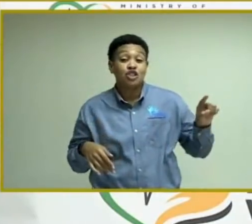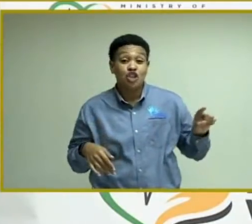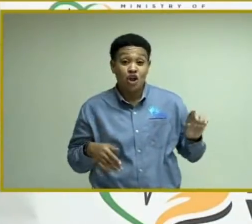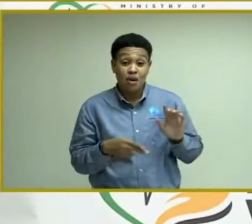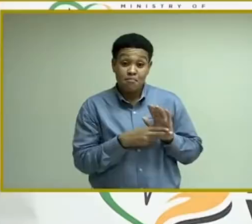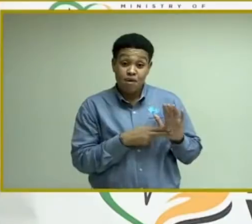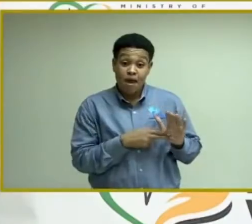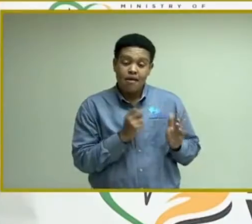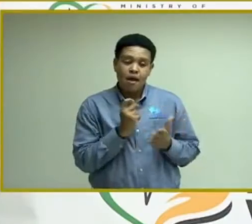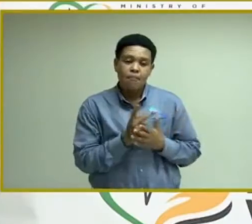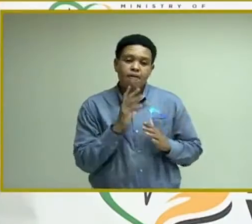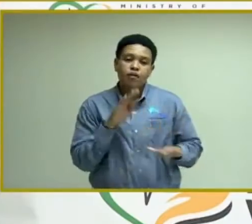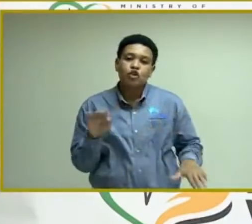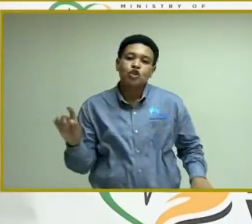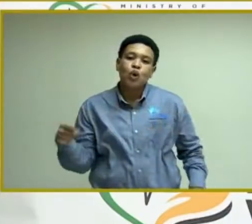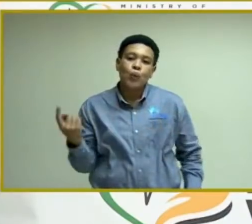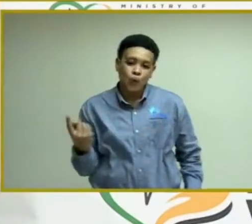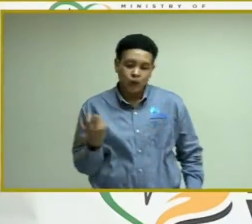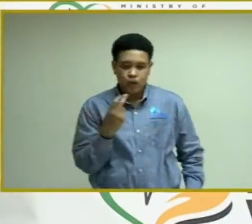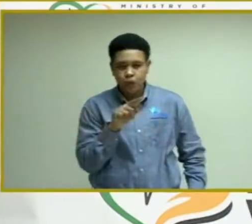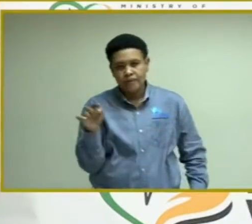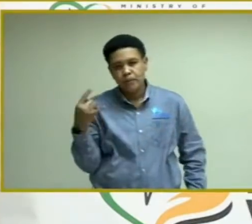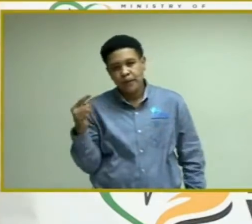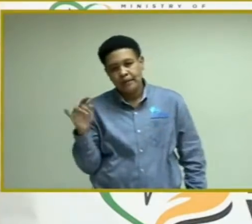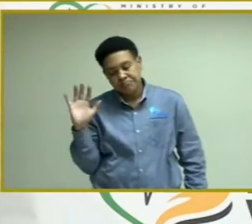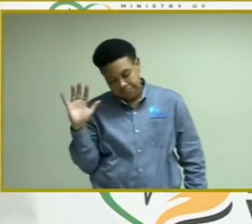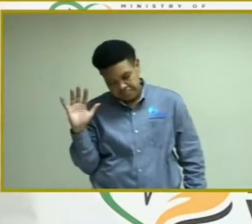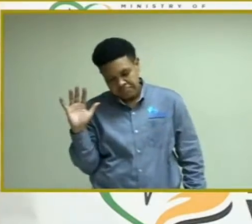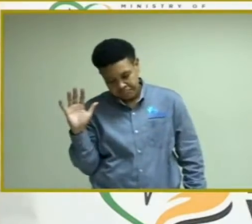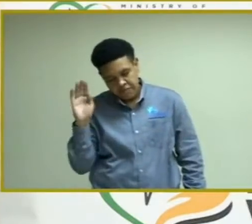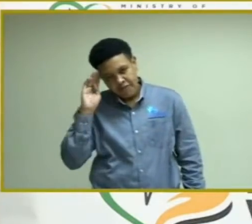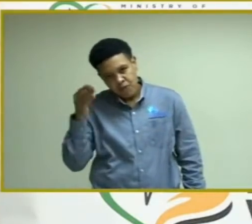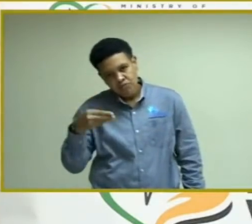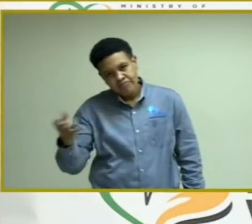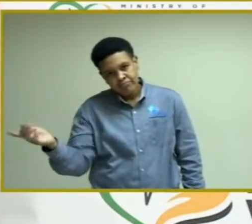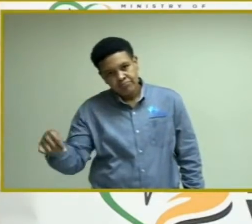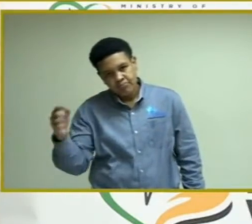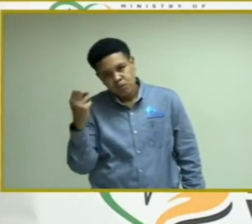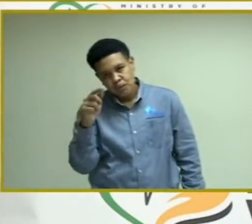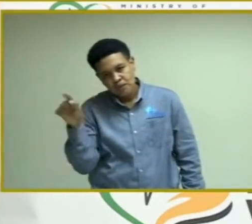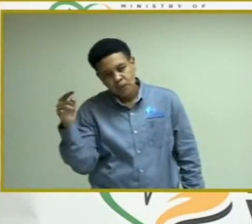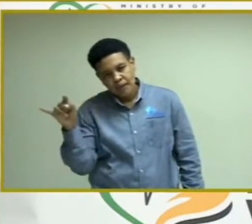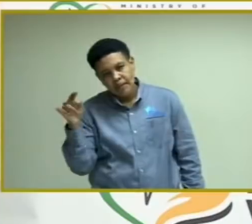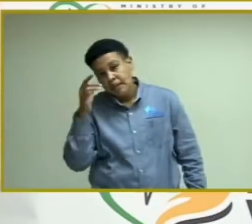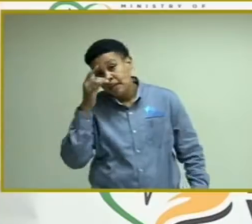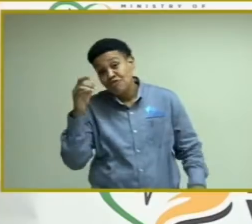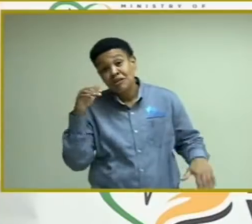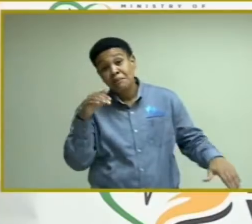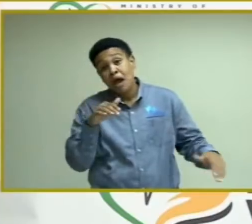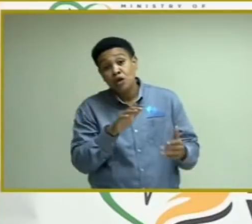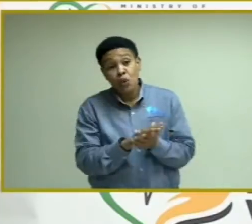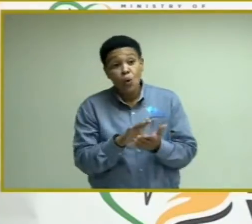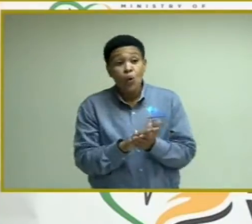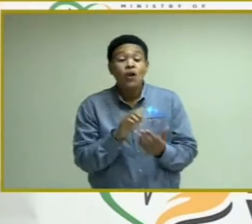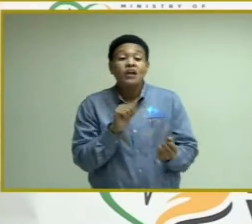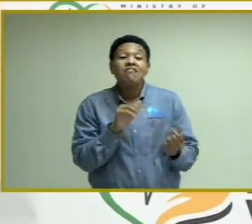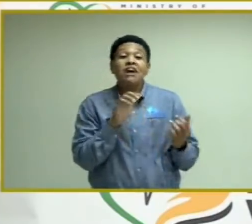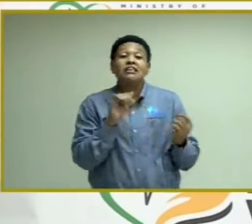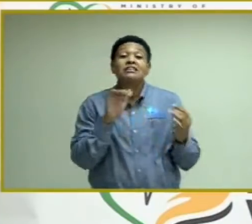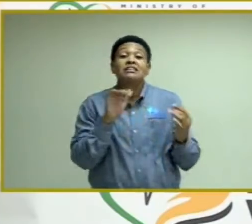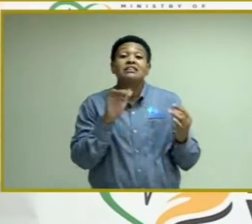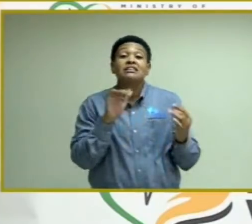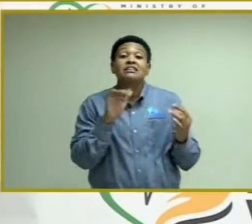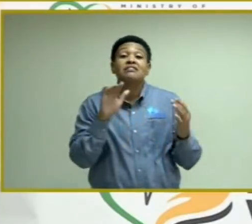that's approved for our young people. And in the interest of returning to school, face-to-face